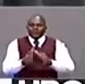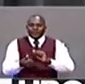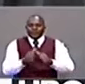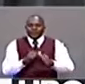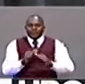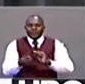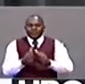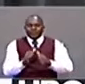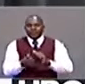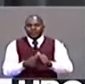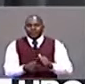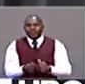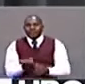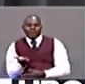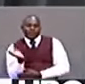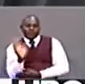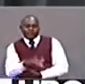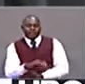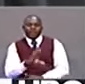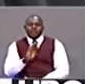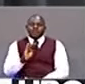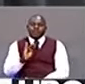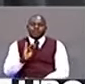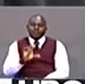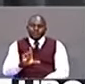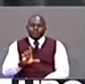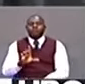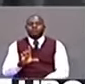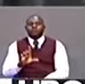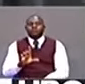this returned bill.